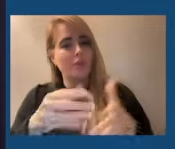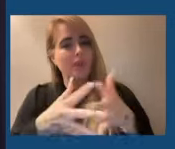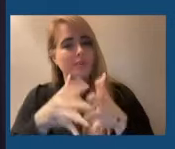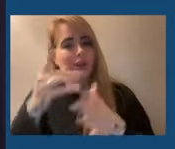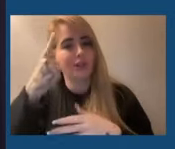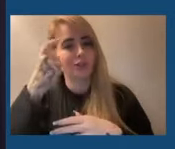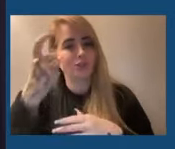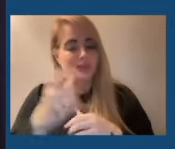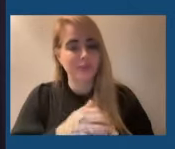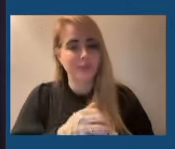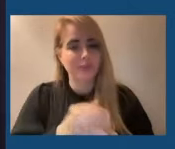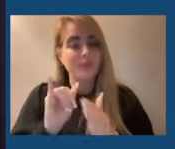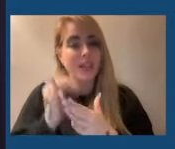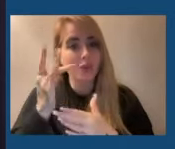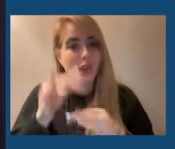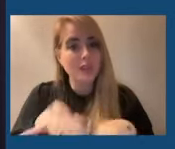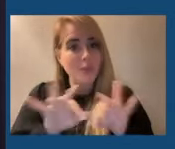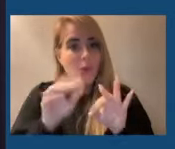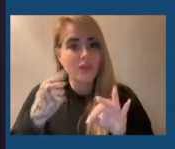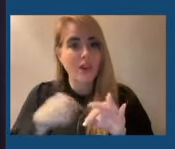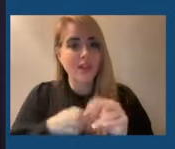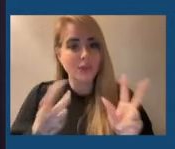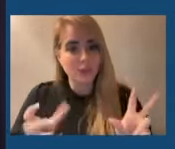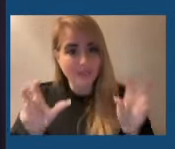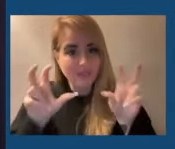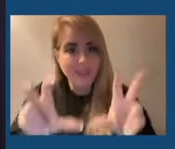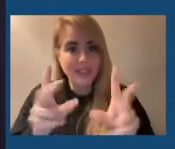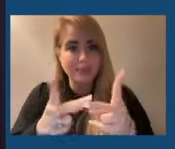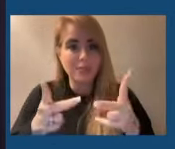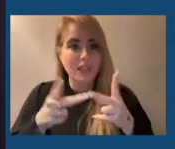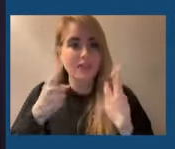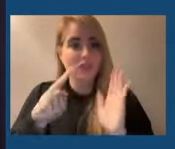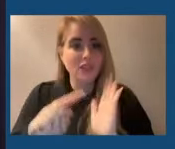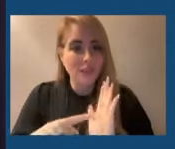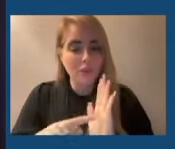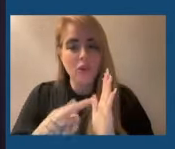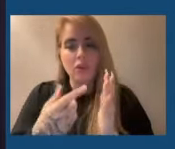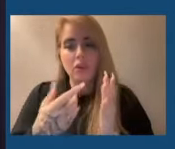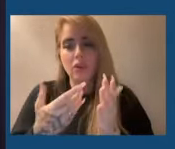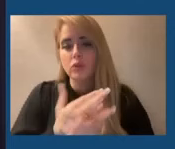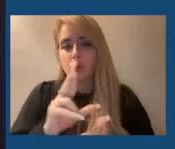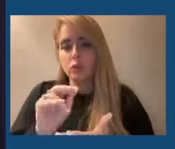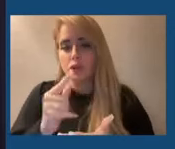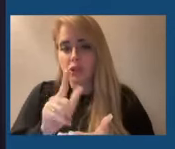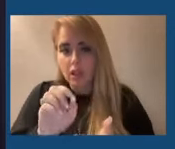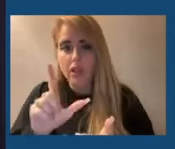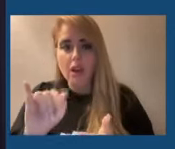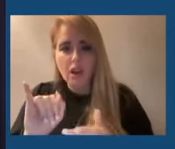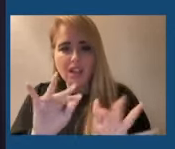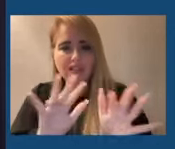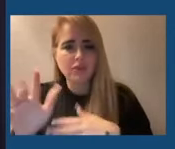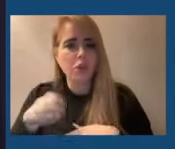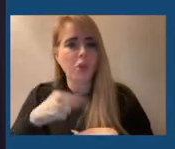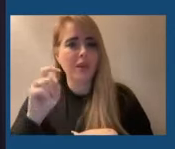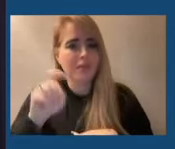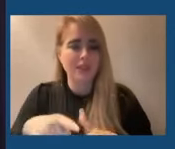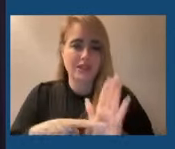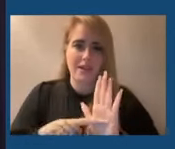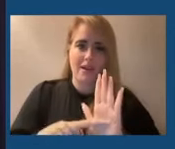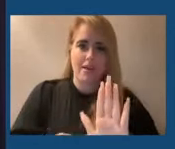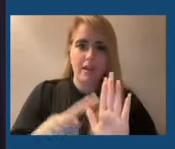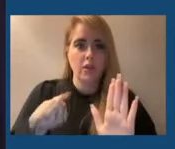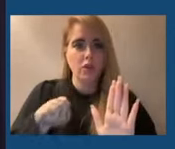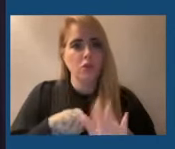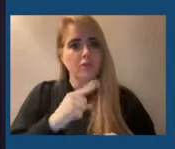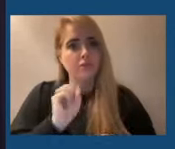And so that's why it's important that we invest into places like New Rochelle, Utica, Long Island, because we need to highlight that we are being